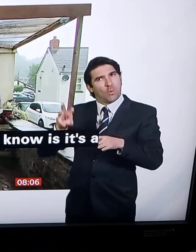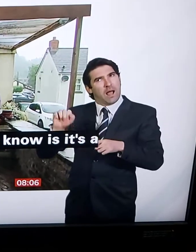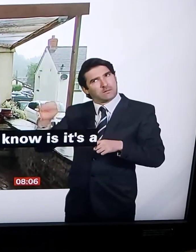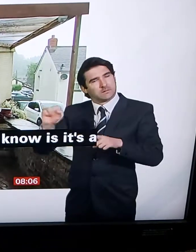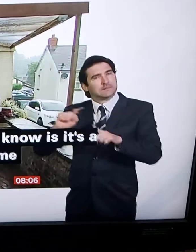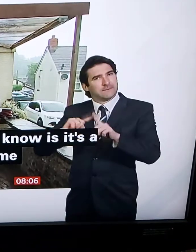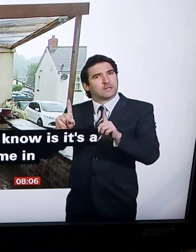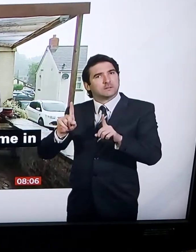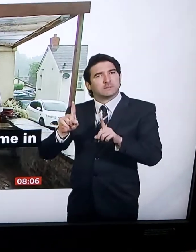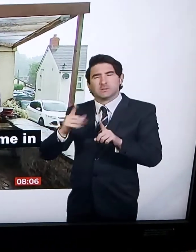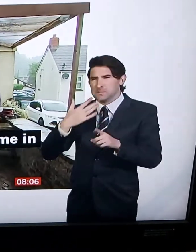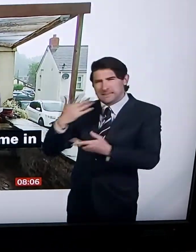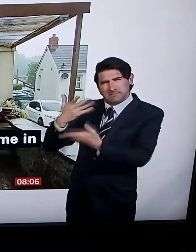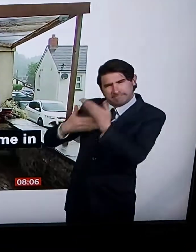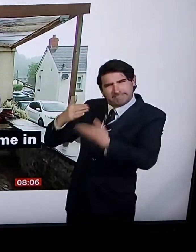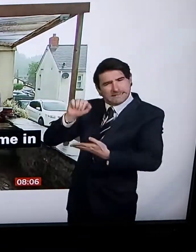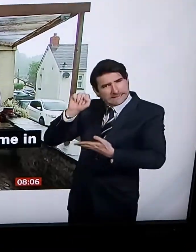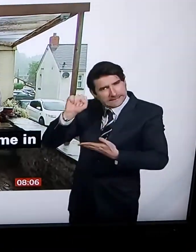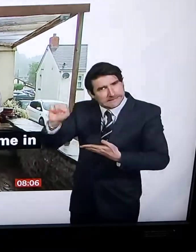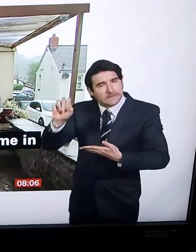Let's explain how it's going to work in Wales.